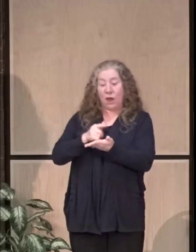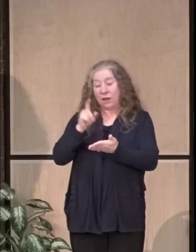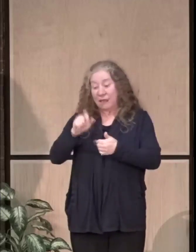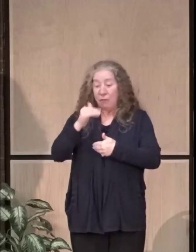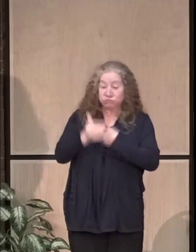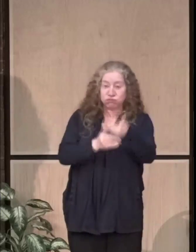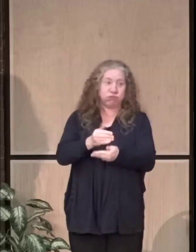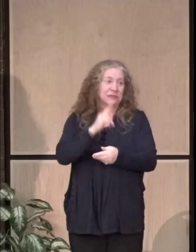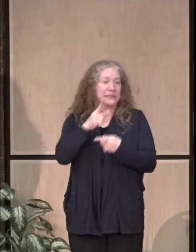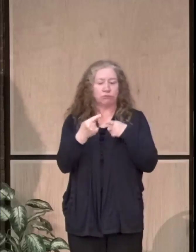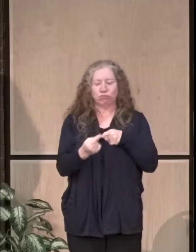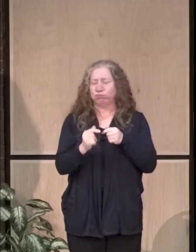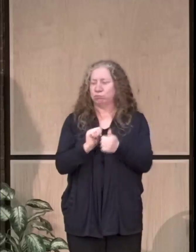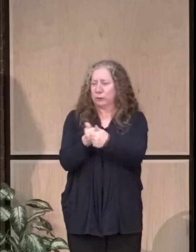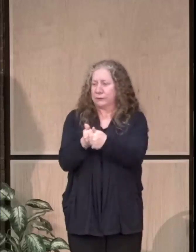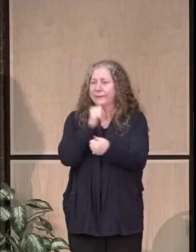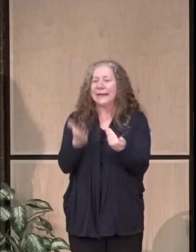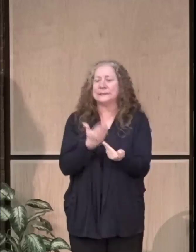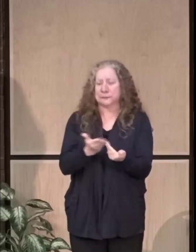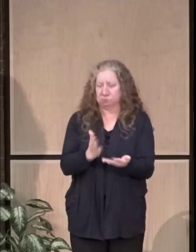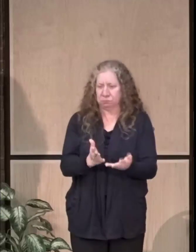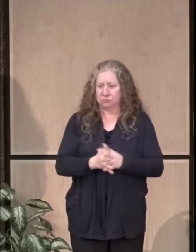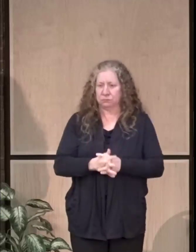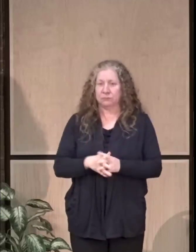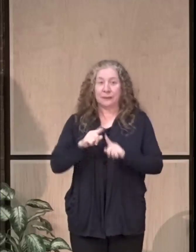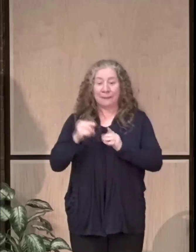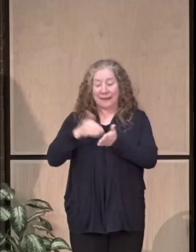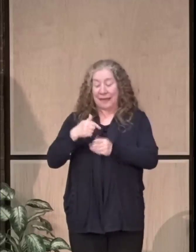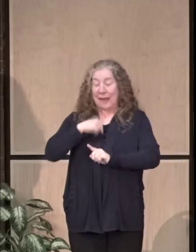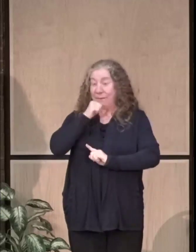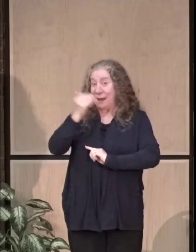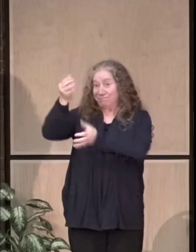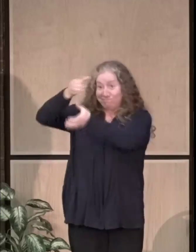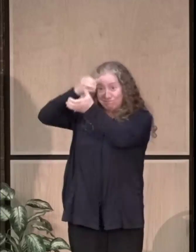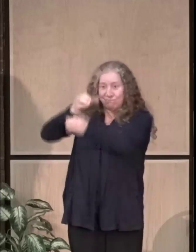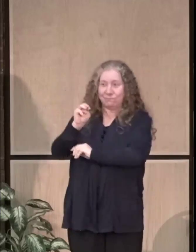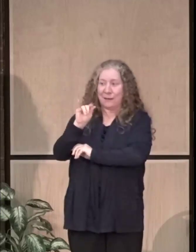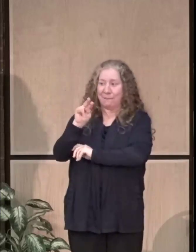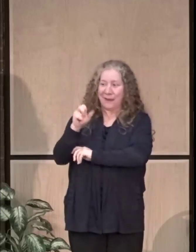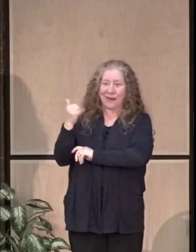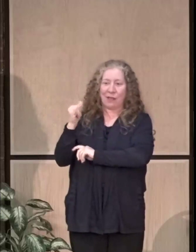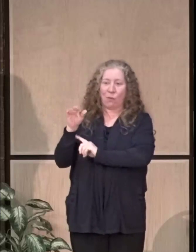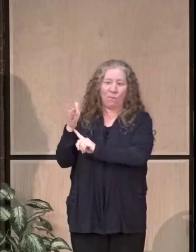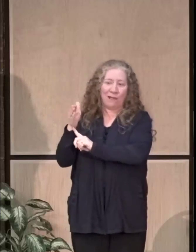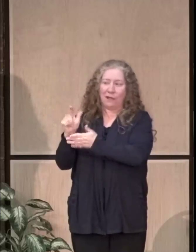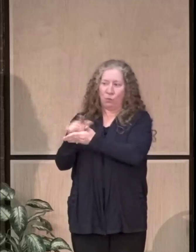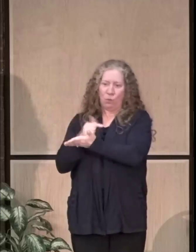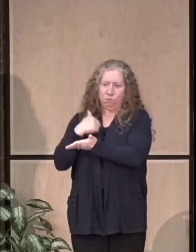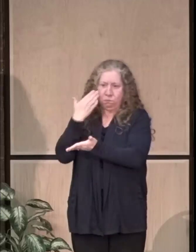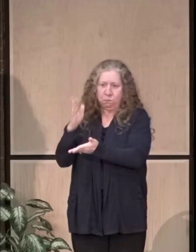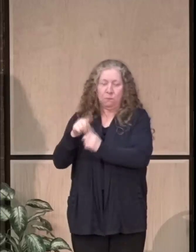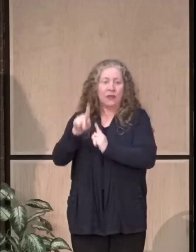my understanding. Again, I don't know the main yellow flag law outside of my conversations